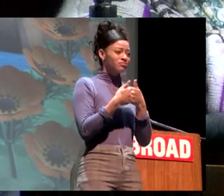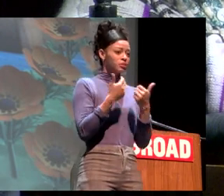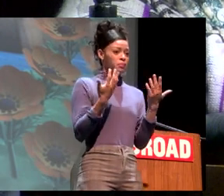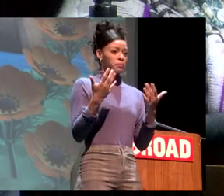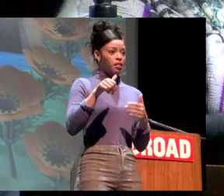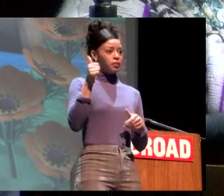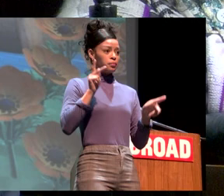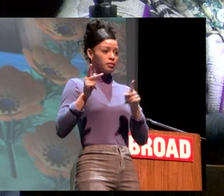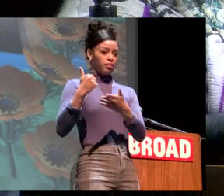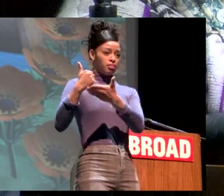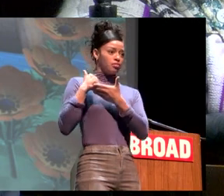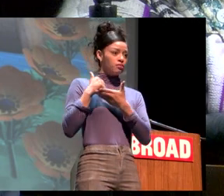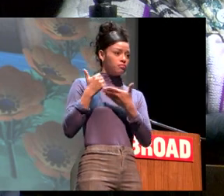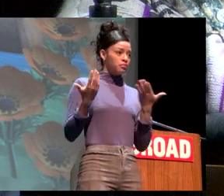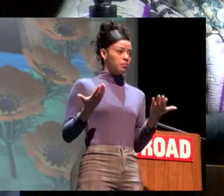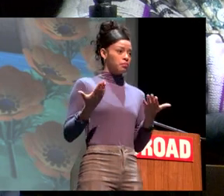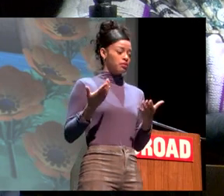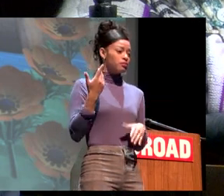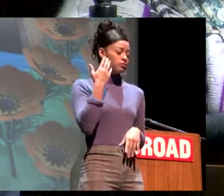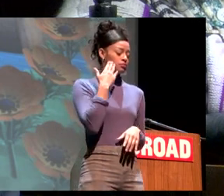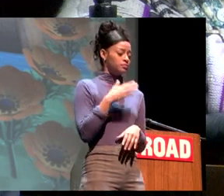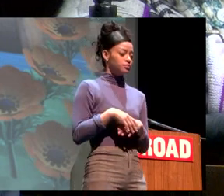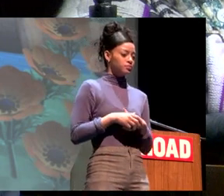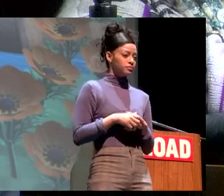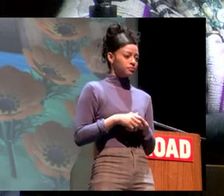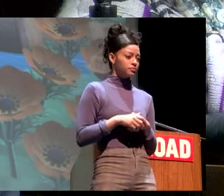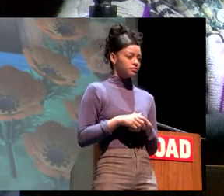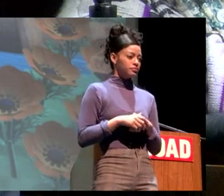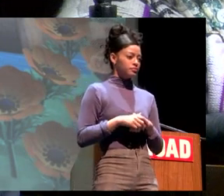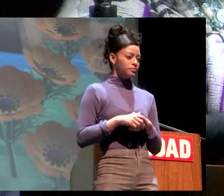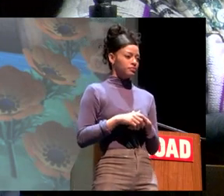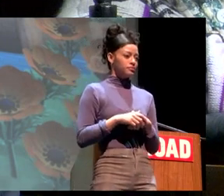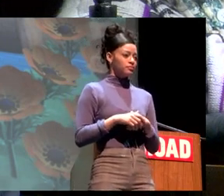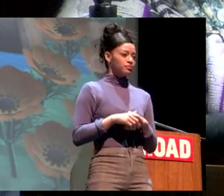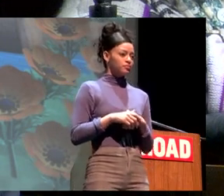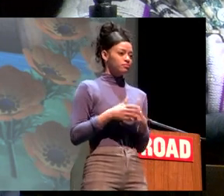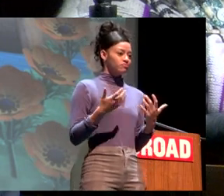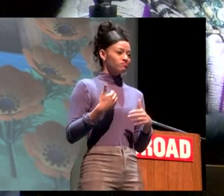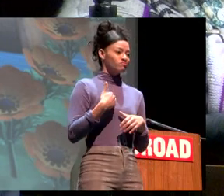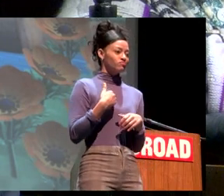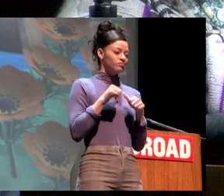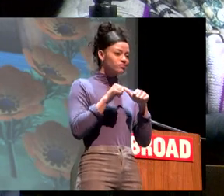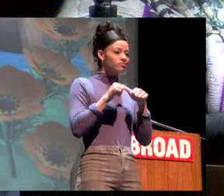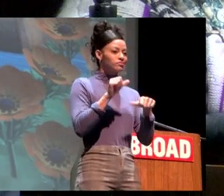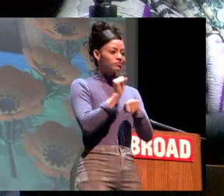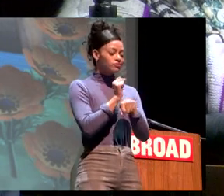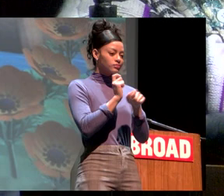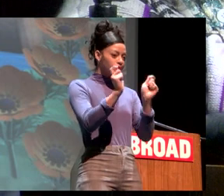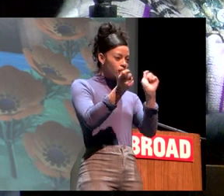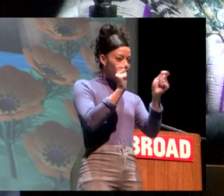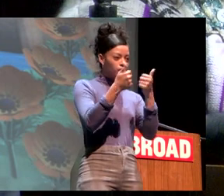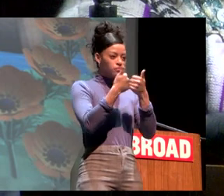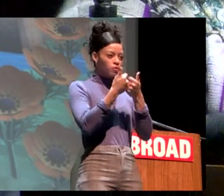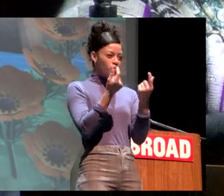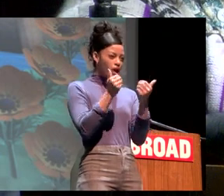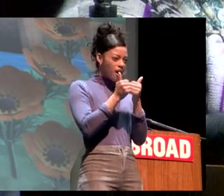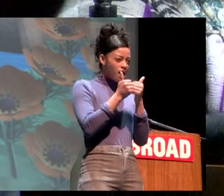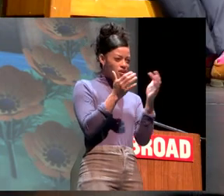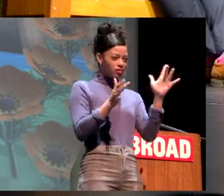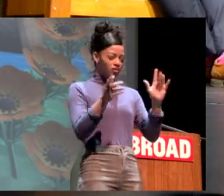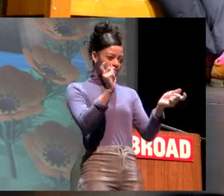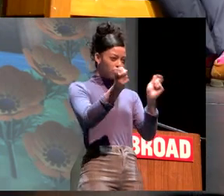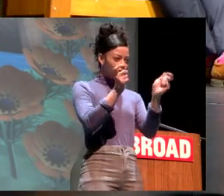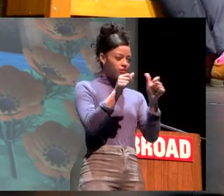maybe I can make. So that's what I'm continuing to work on right now, but this was definitely what started it.